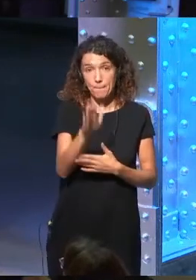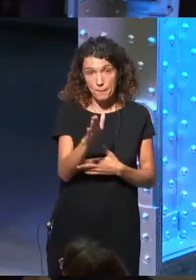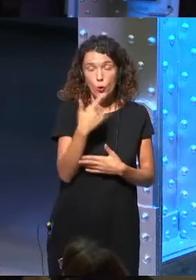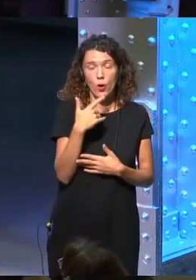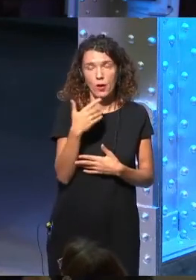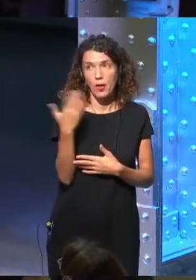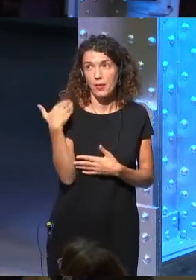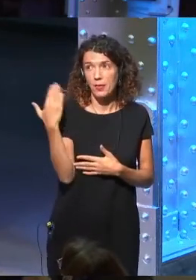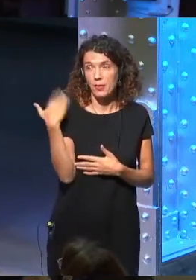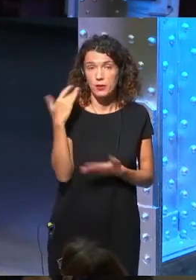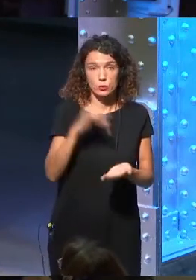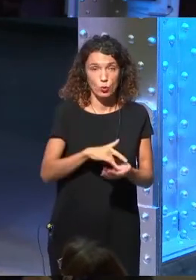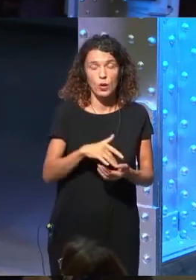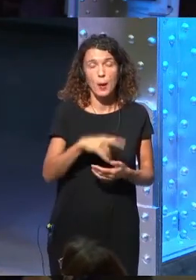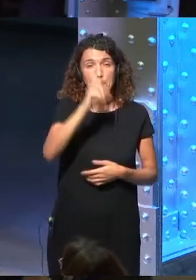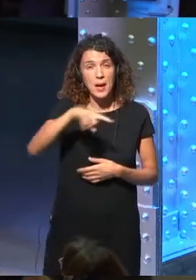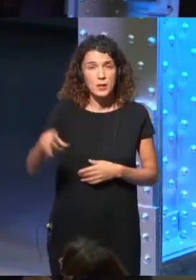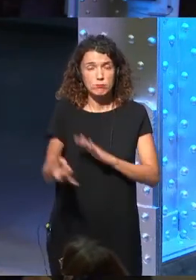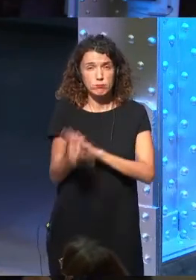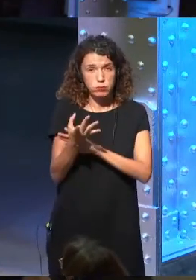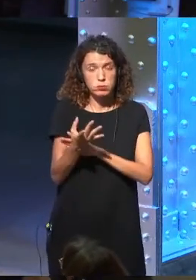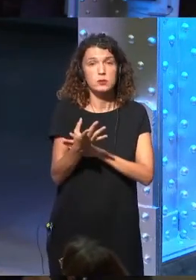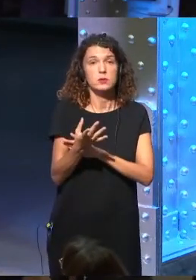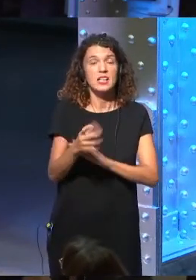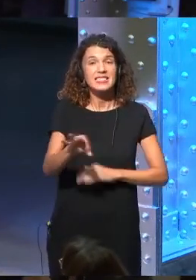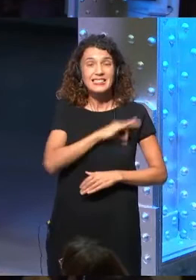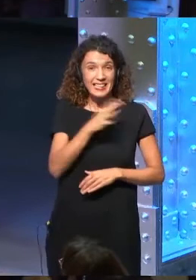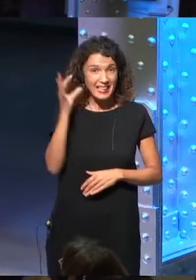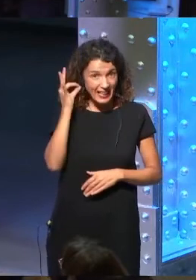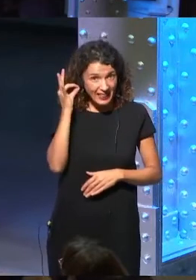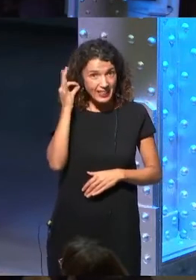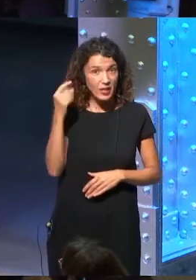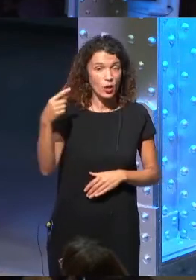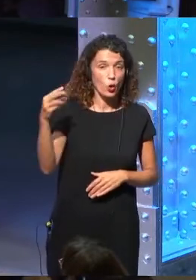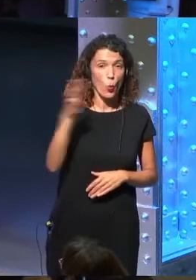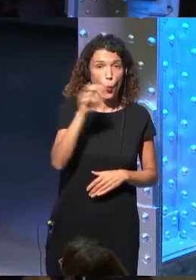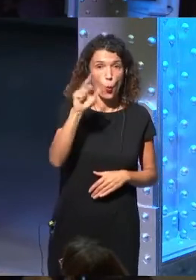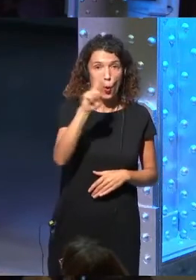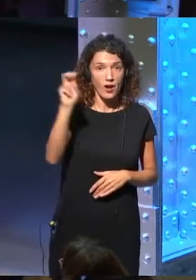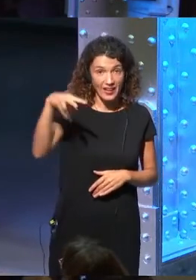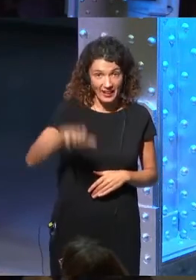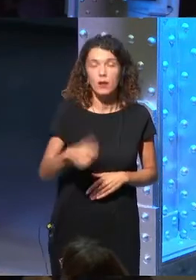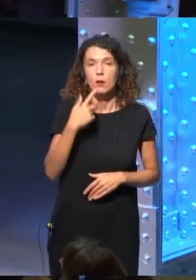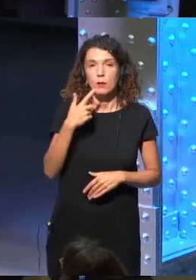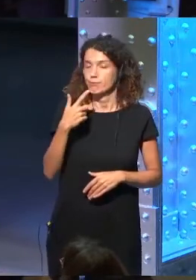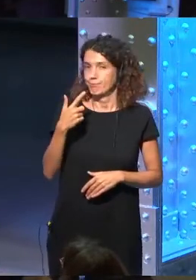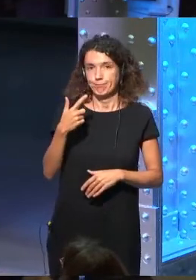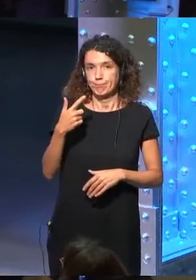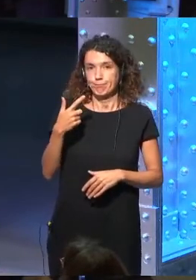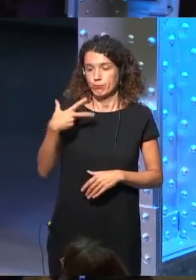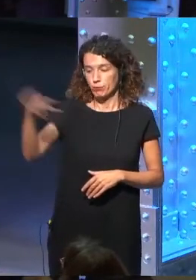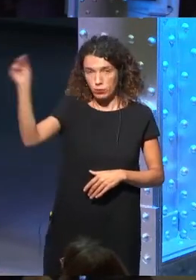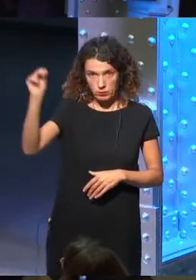months ago when United States Senator Elizabeth Warren was prevented from reading out a